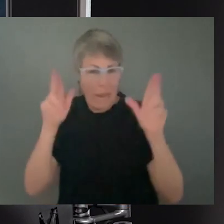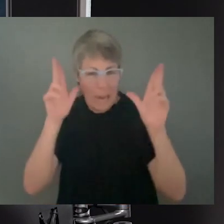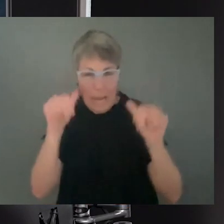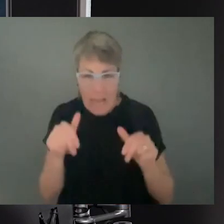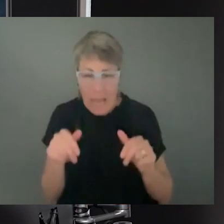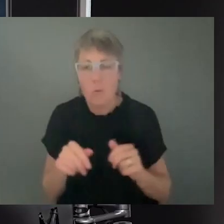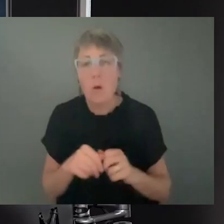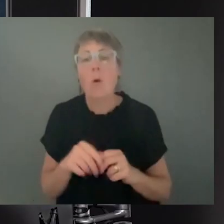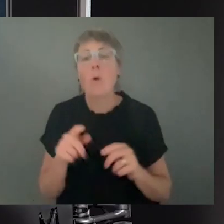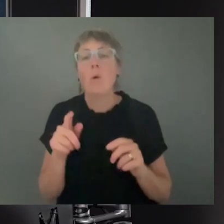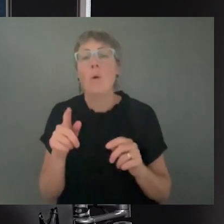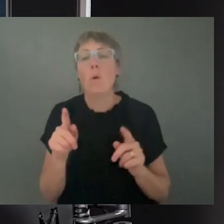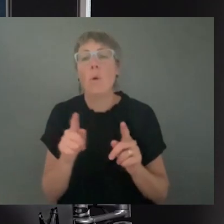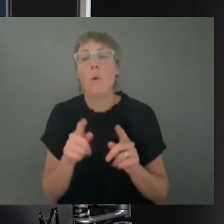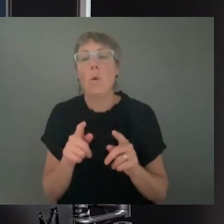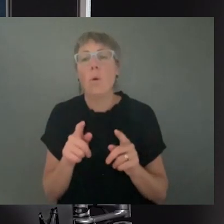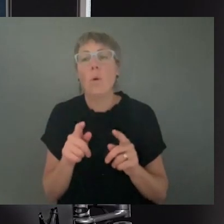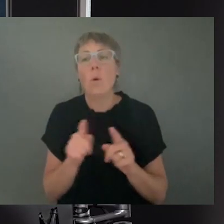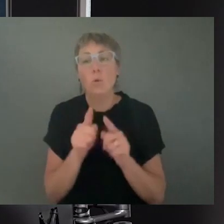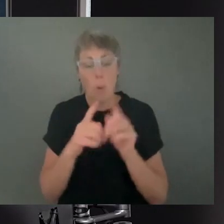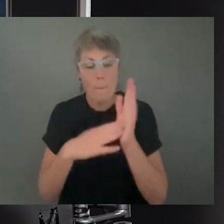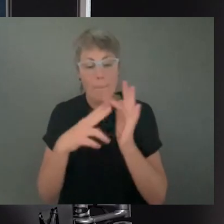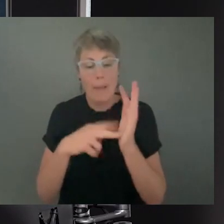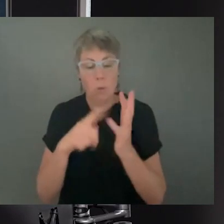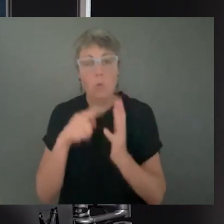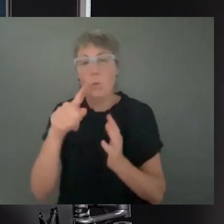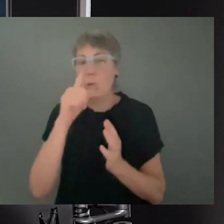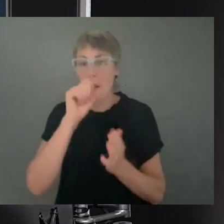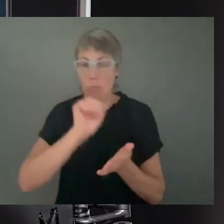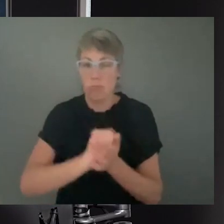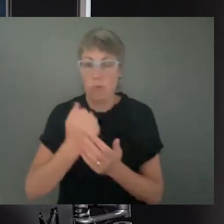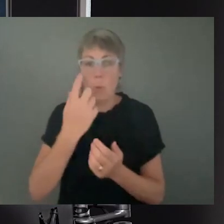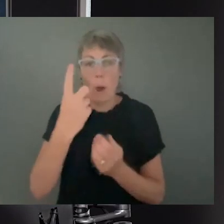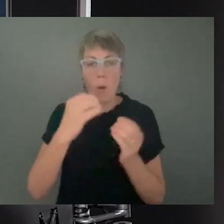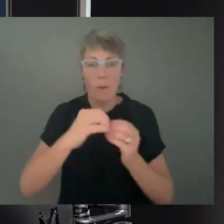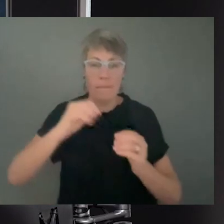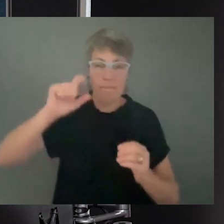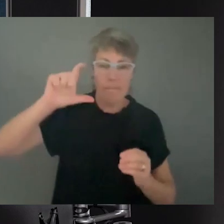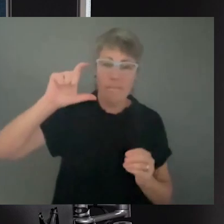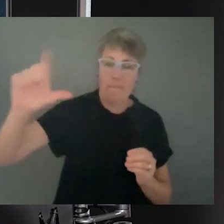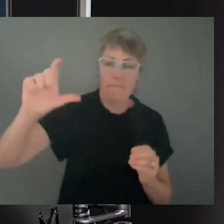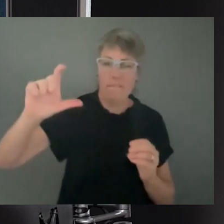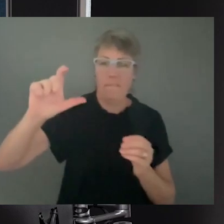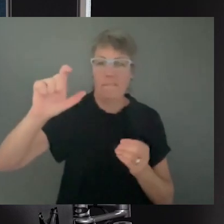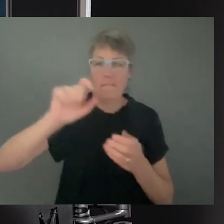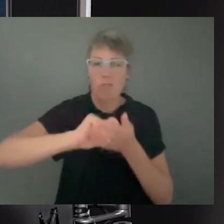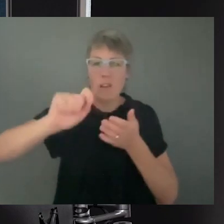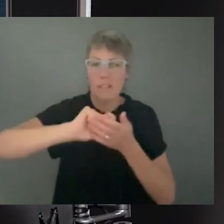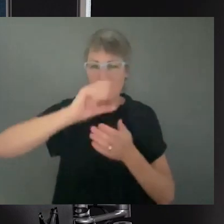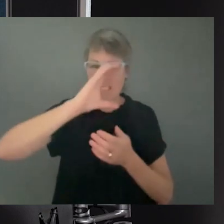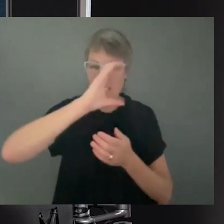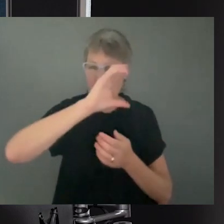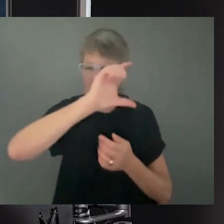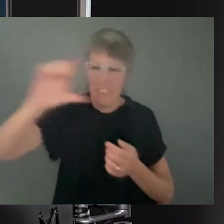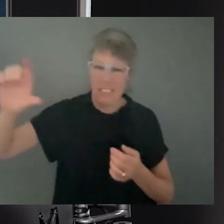relate to that as well. What do you think about that, Brendan? It certainly can help those who have a little bit more sight than